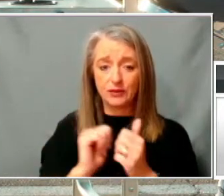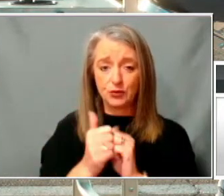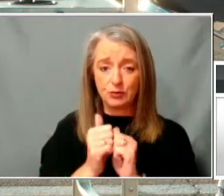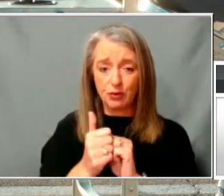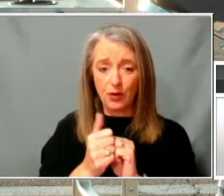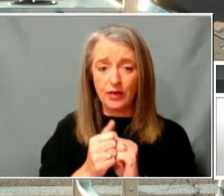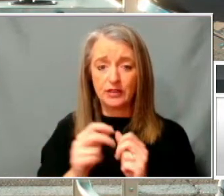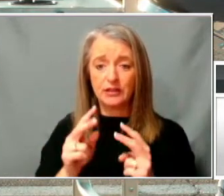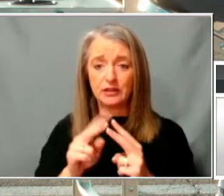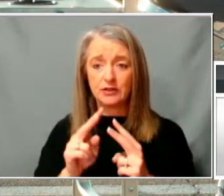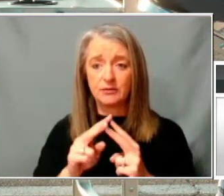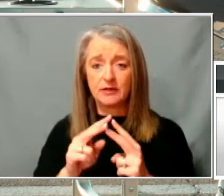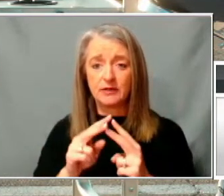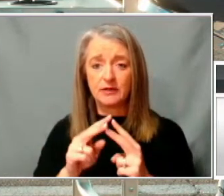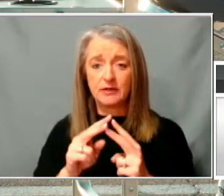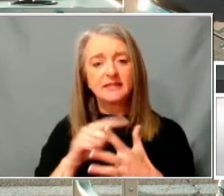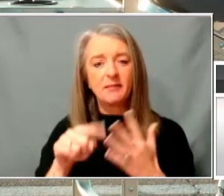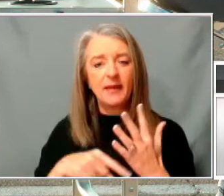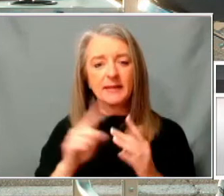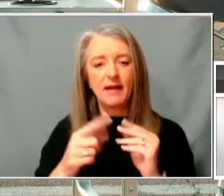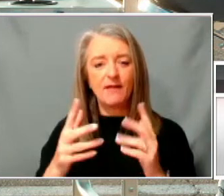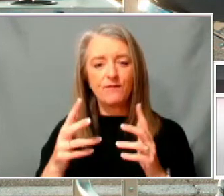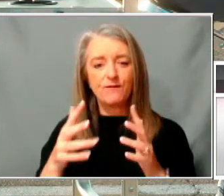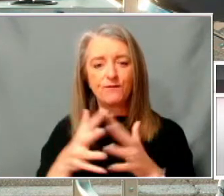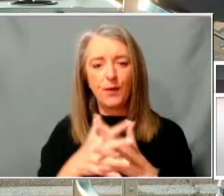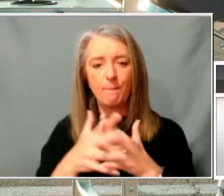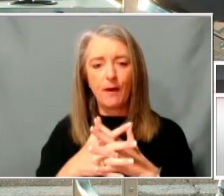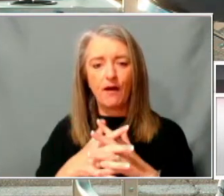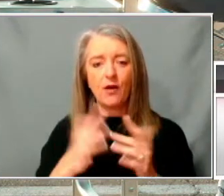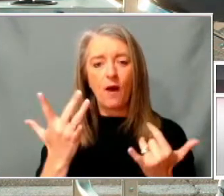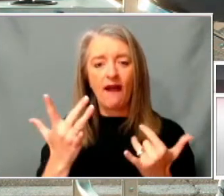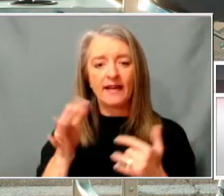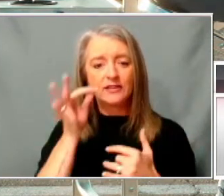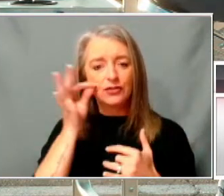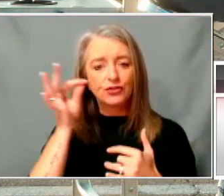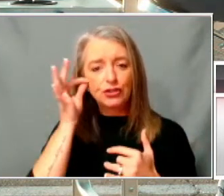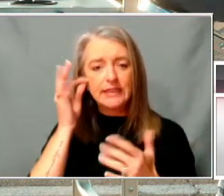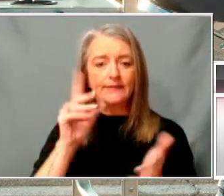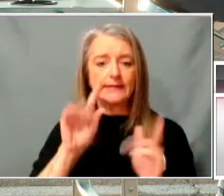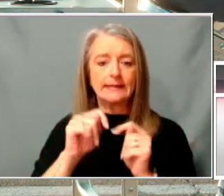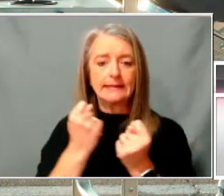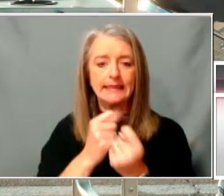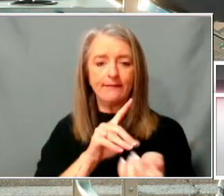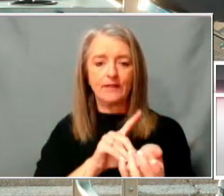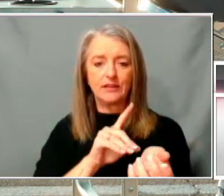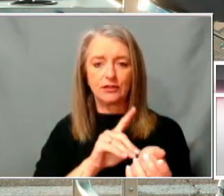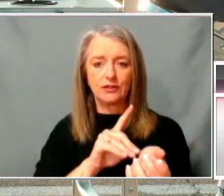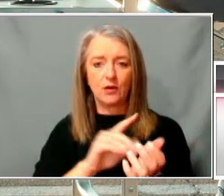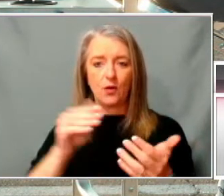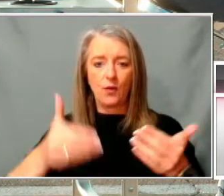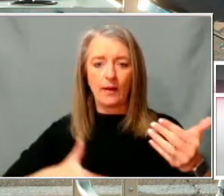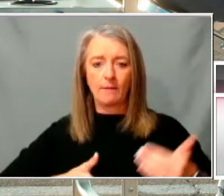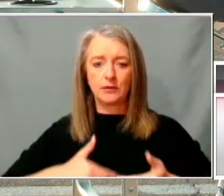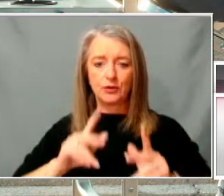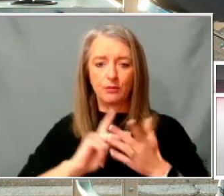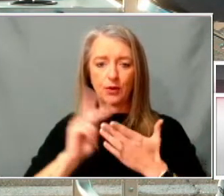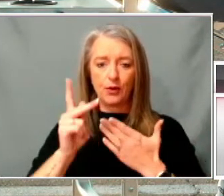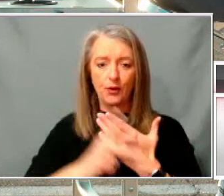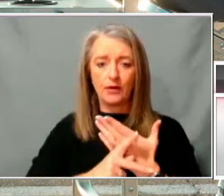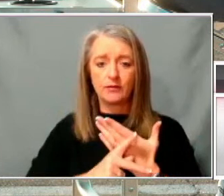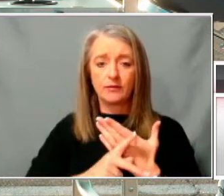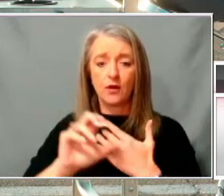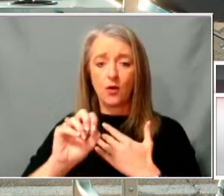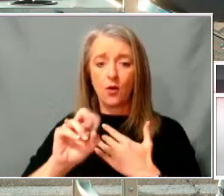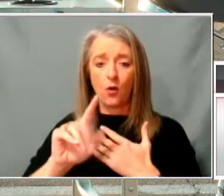people who know a thing or 2 about football injuries, as they are Chiefs team physicians. Please welcome to our program head team orthopedic surgeon,